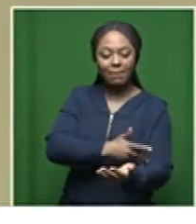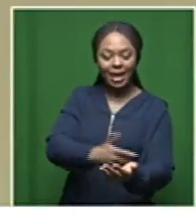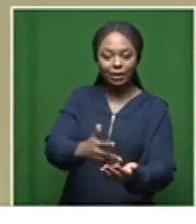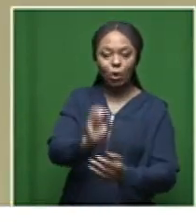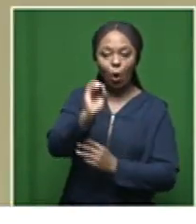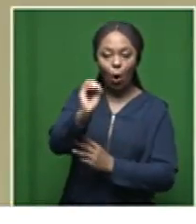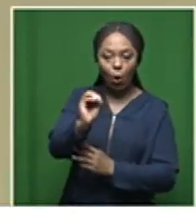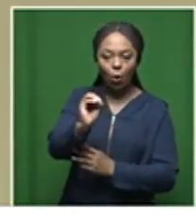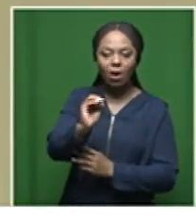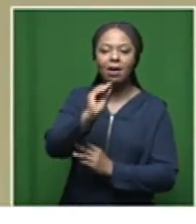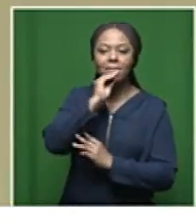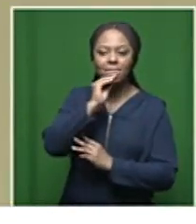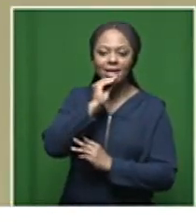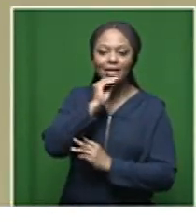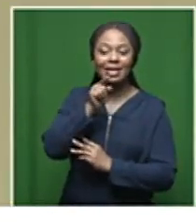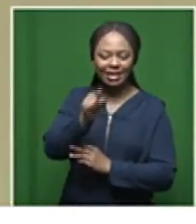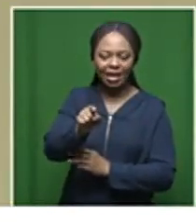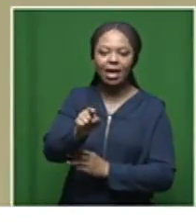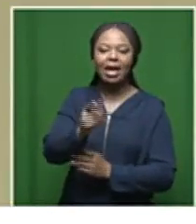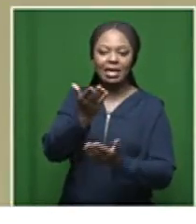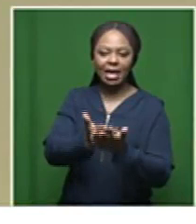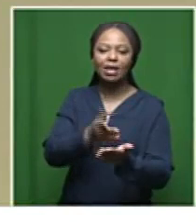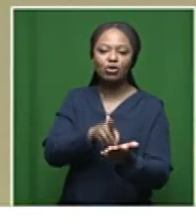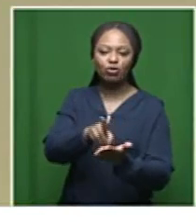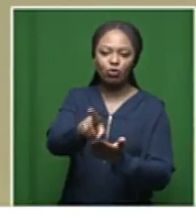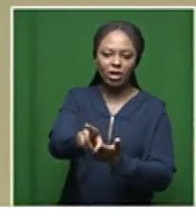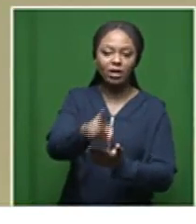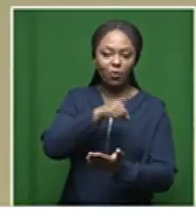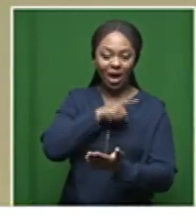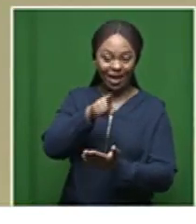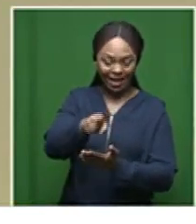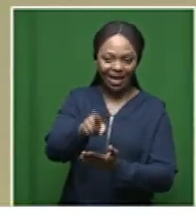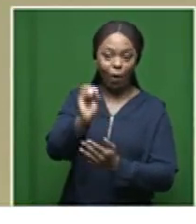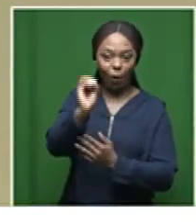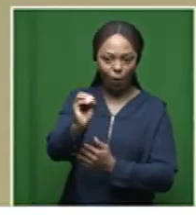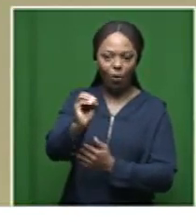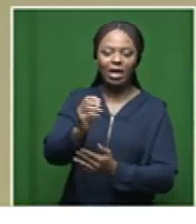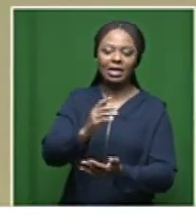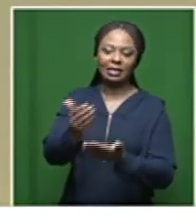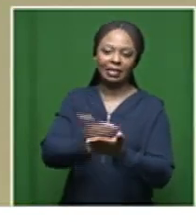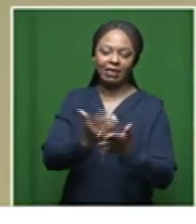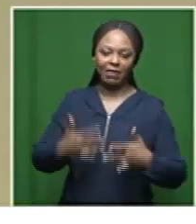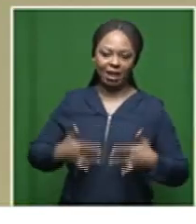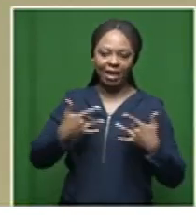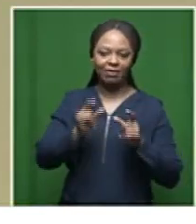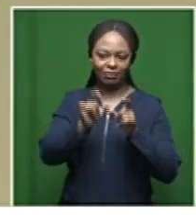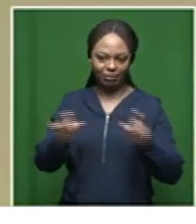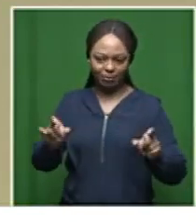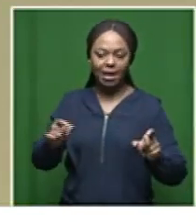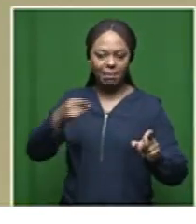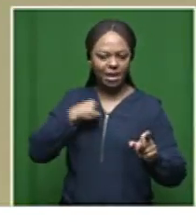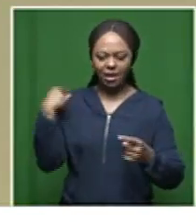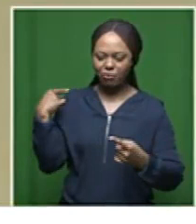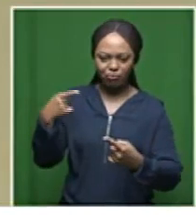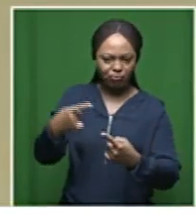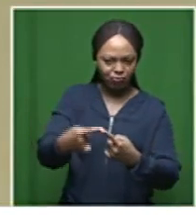blood that saves lives. So since then, I've been donating to save life, because